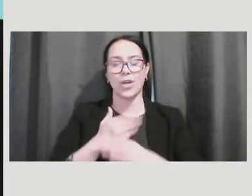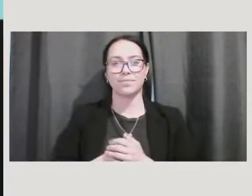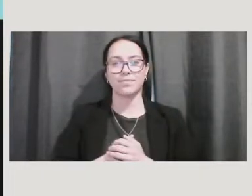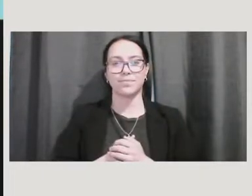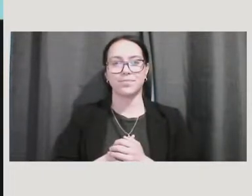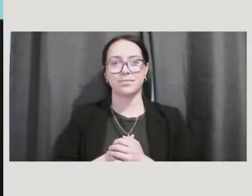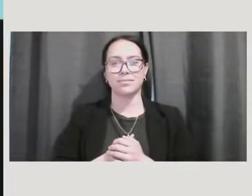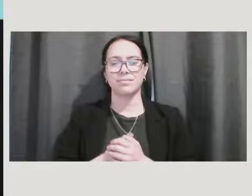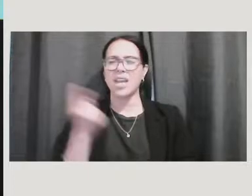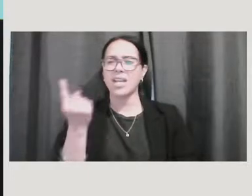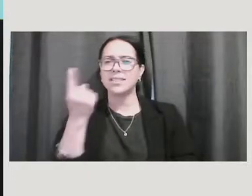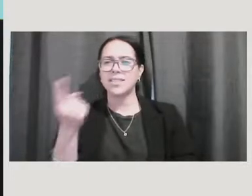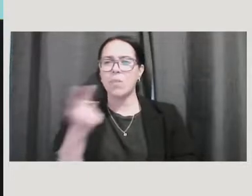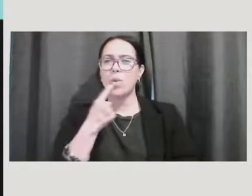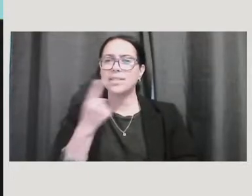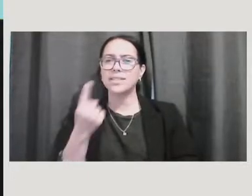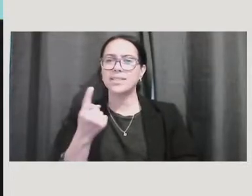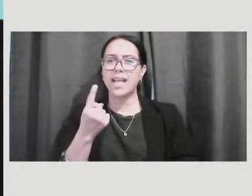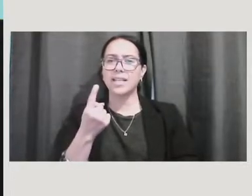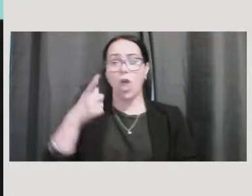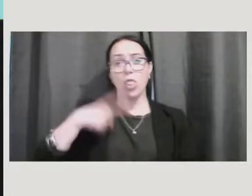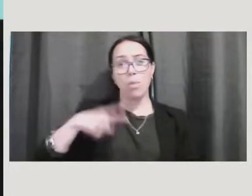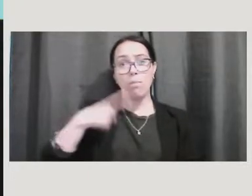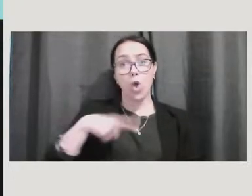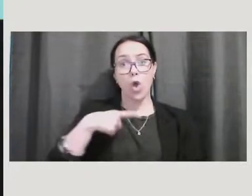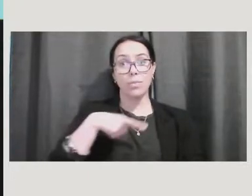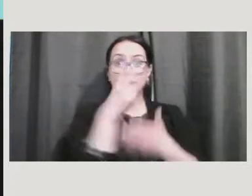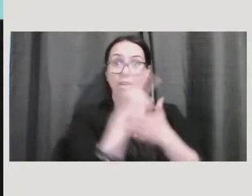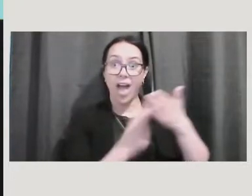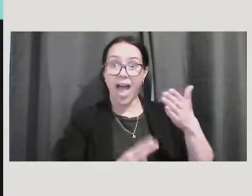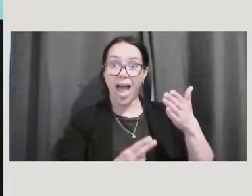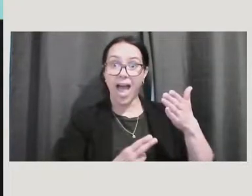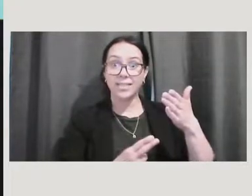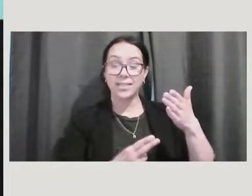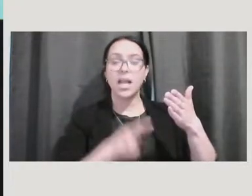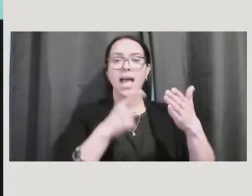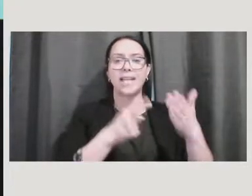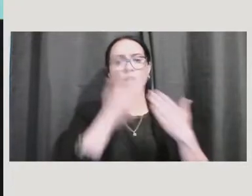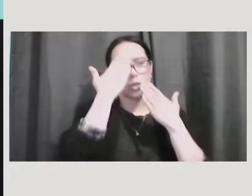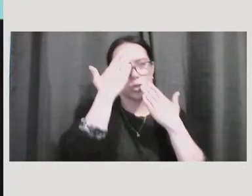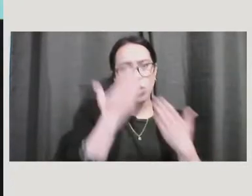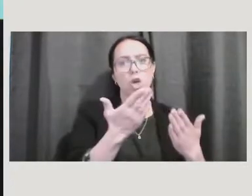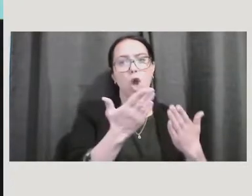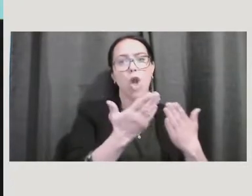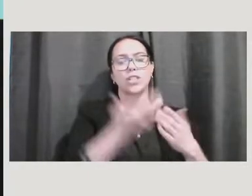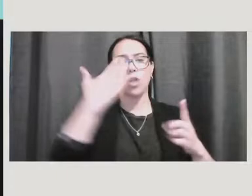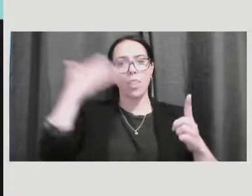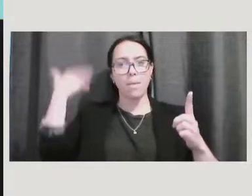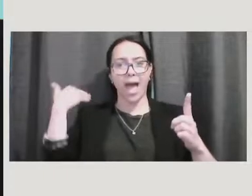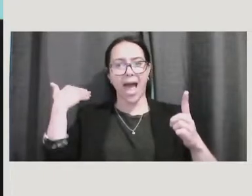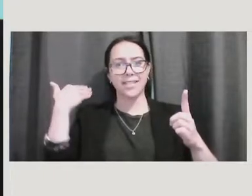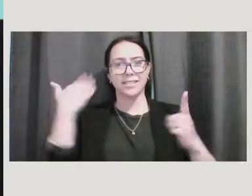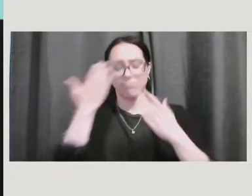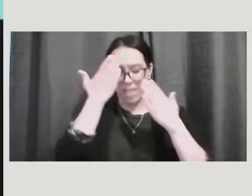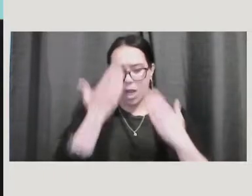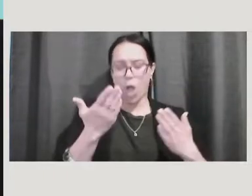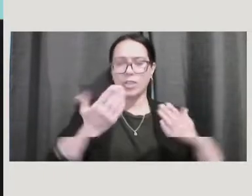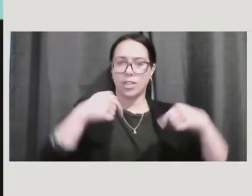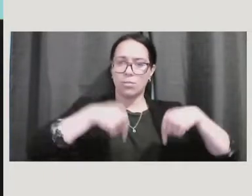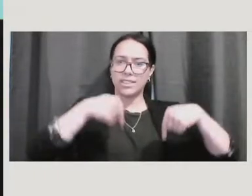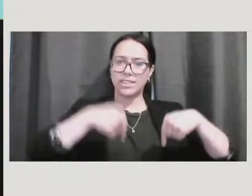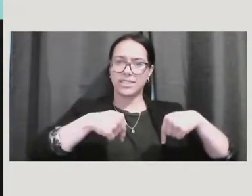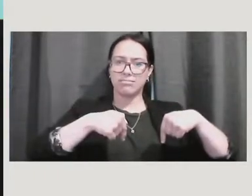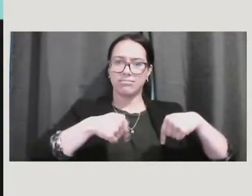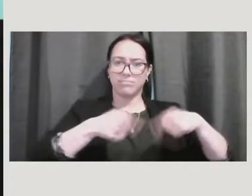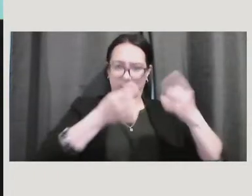of the Arts is to acknowledge the past present the present and audition the future and although